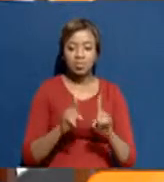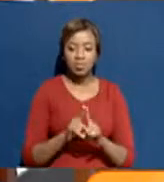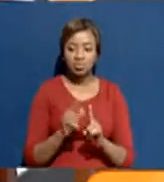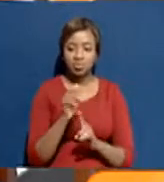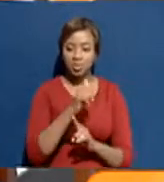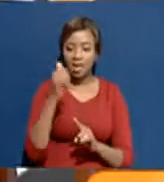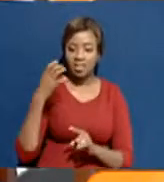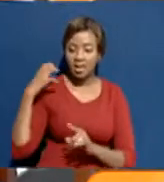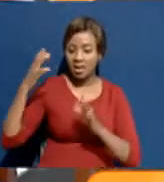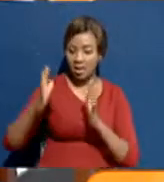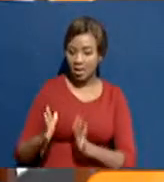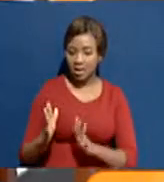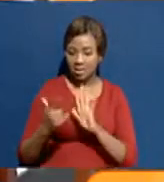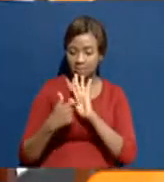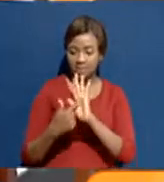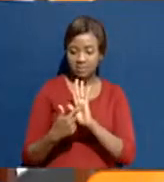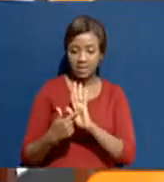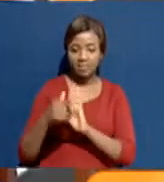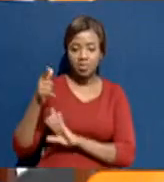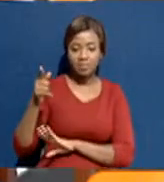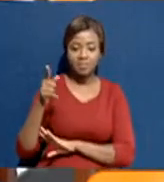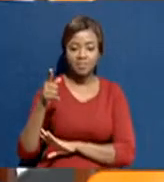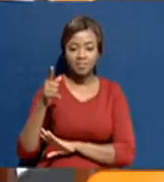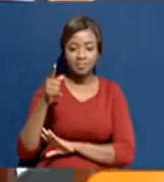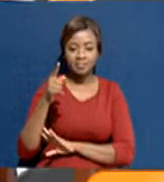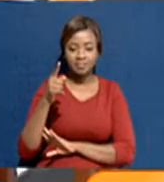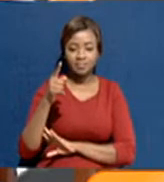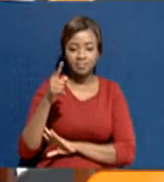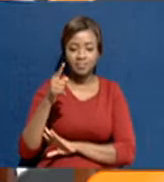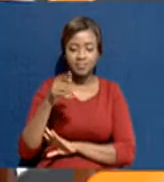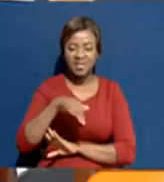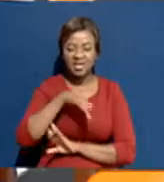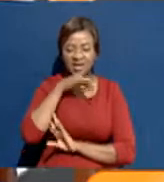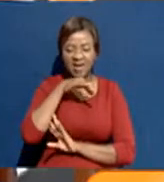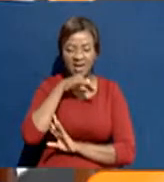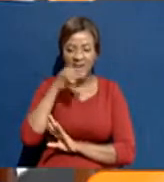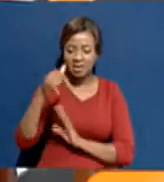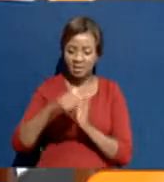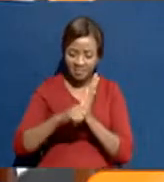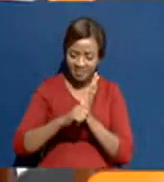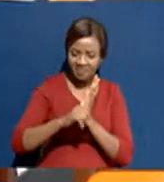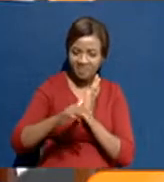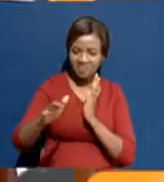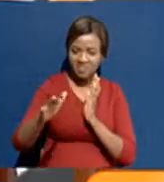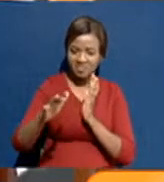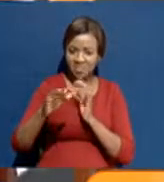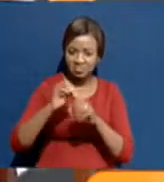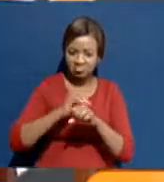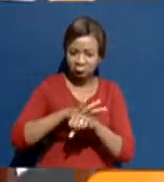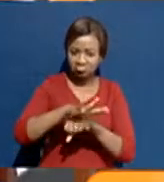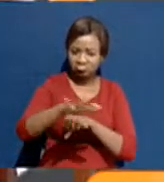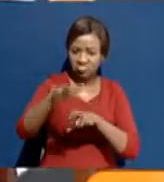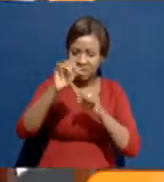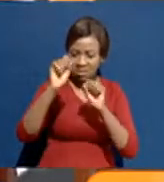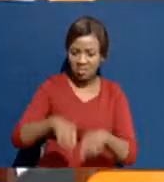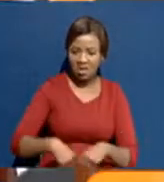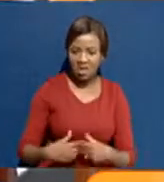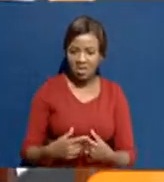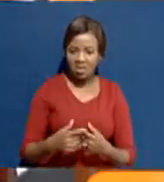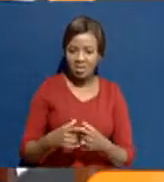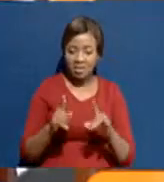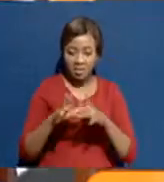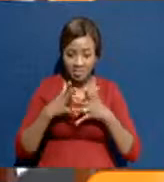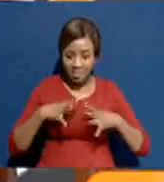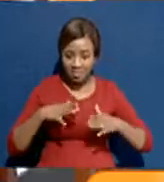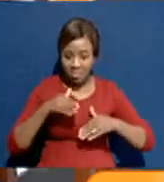Prime Minister, is not someone who's is a very influential politician, very consequential. And he has got a big